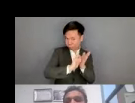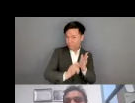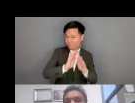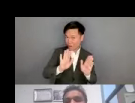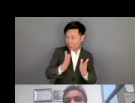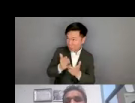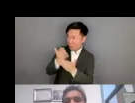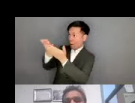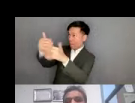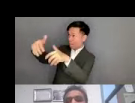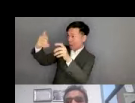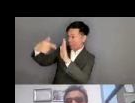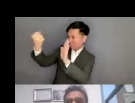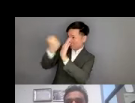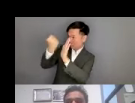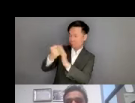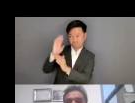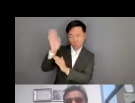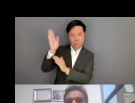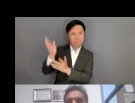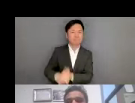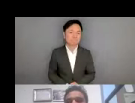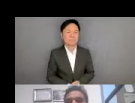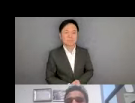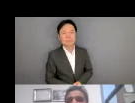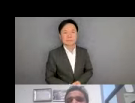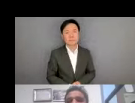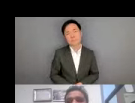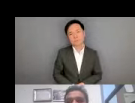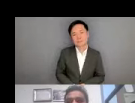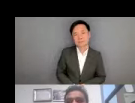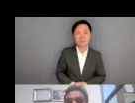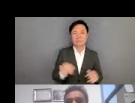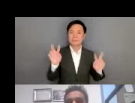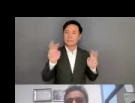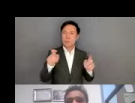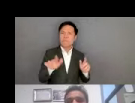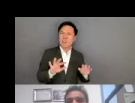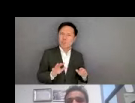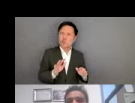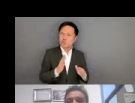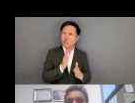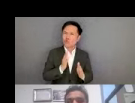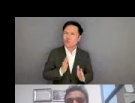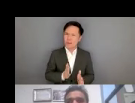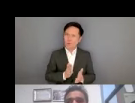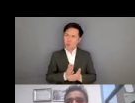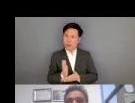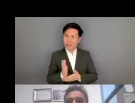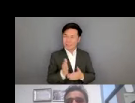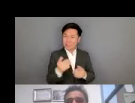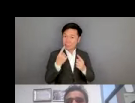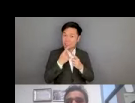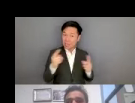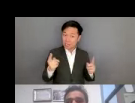And we also provided our inputs on the human right declaration, youth human right declaration,